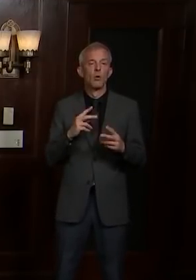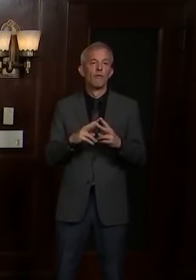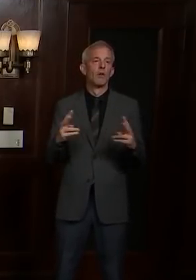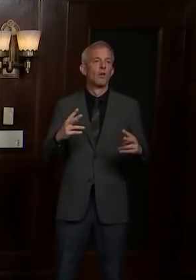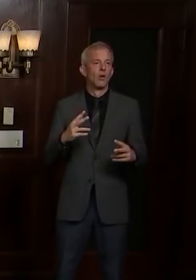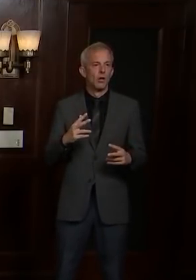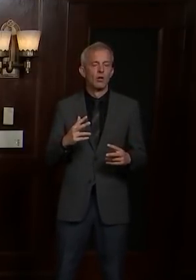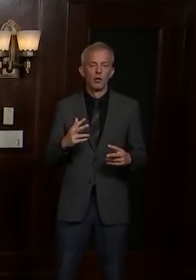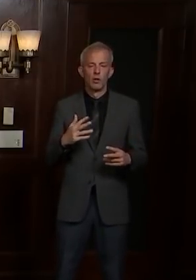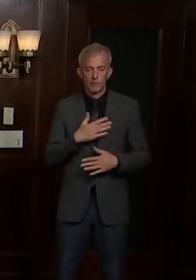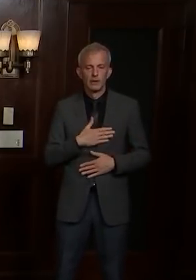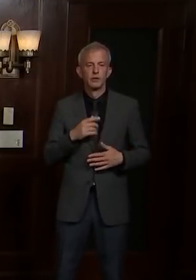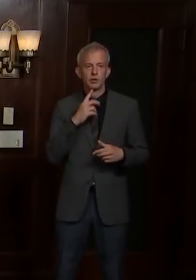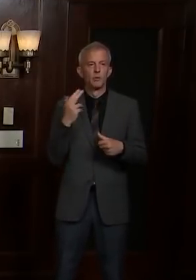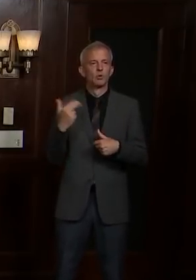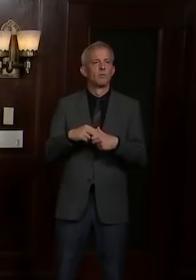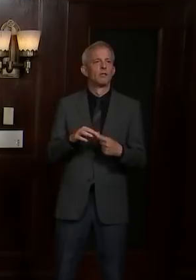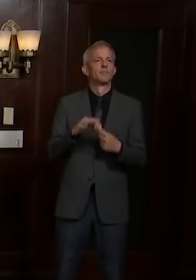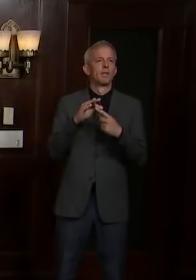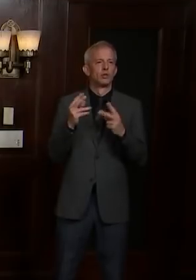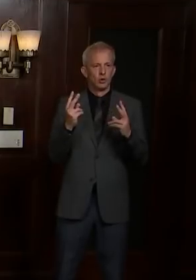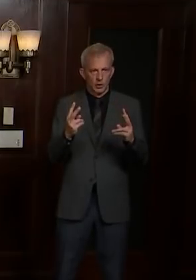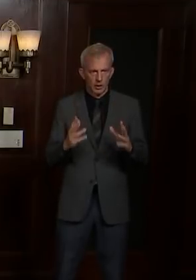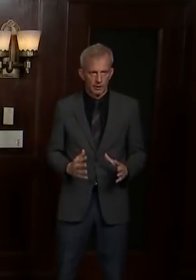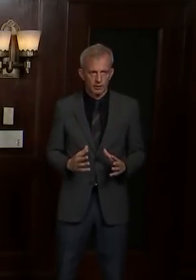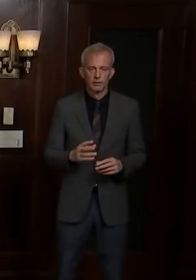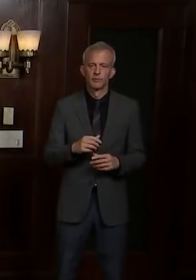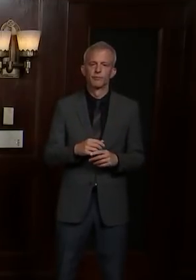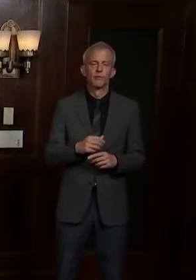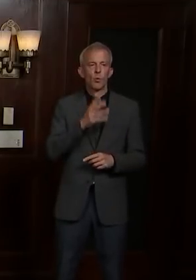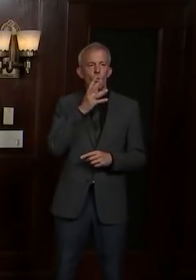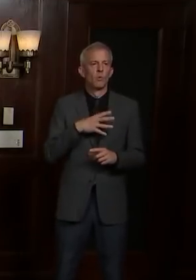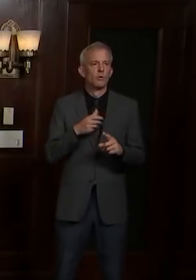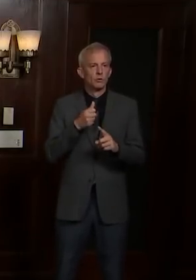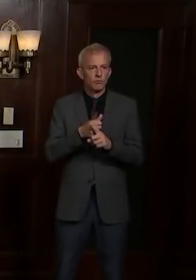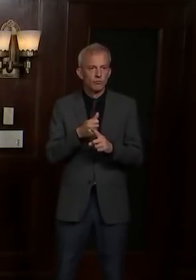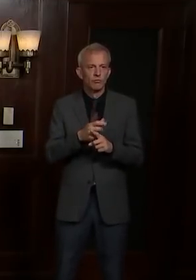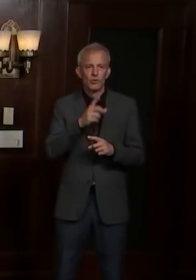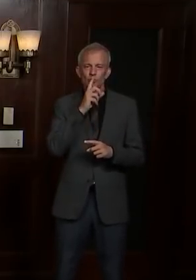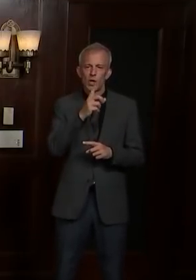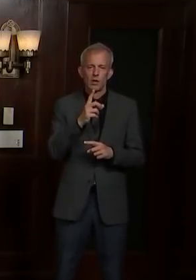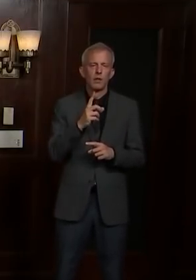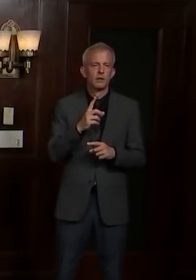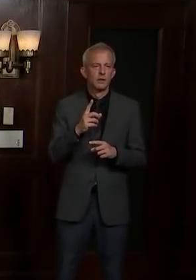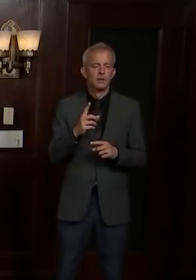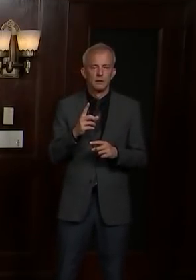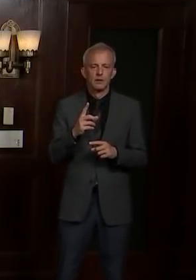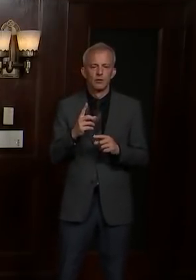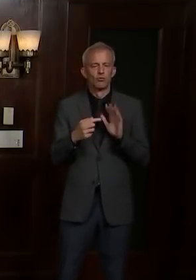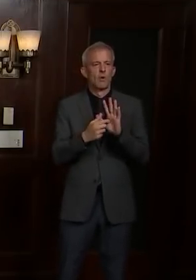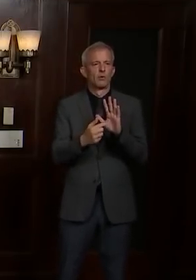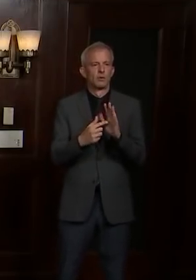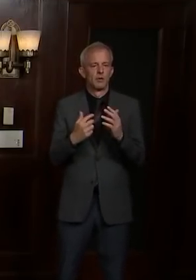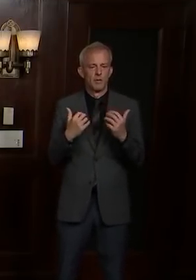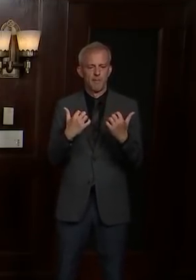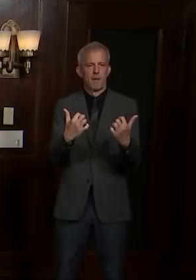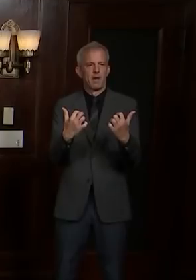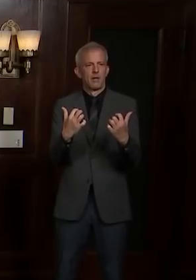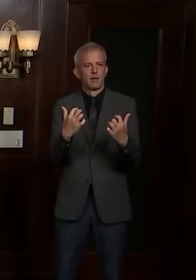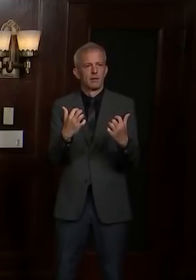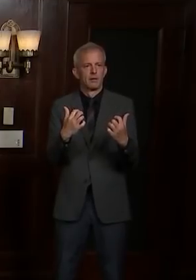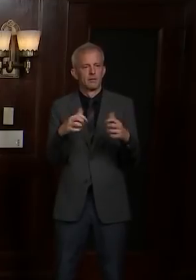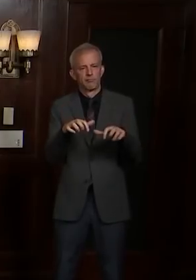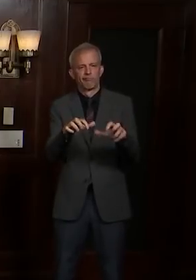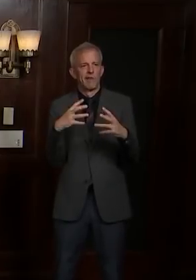be joined tonight by a special guest and a woman who has been really the face of public health here in Los Angeles County and